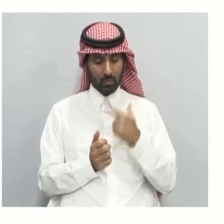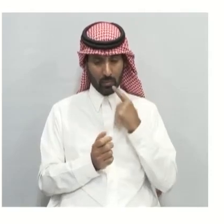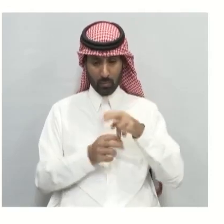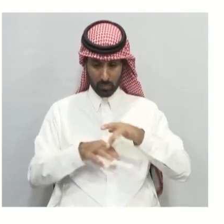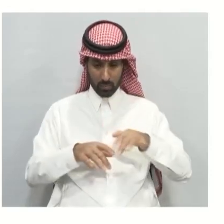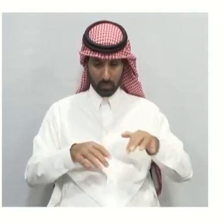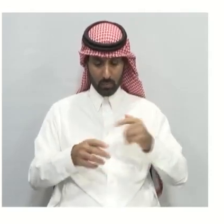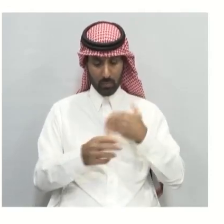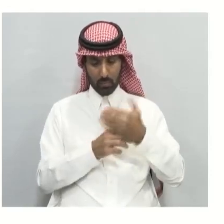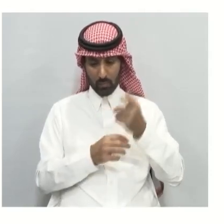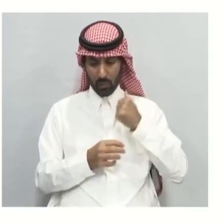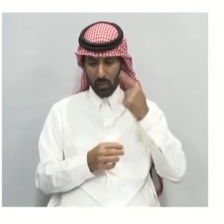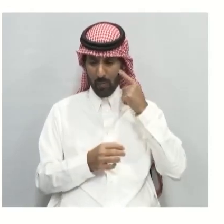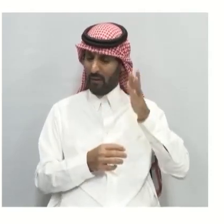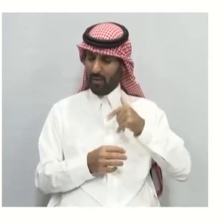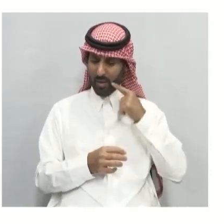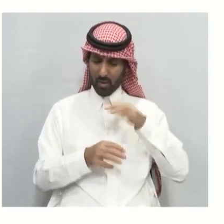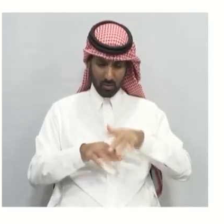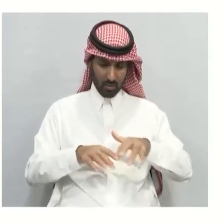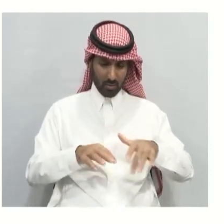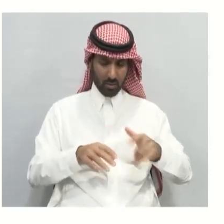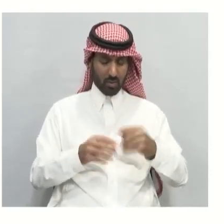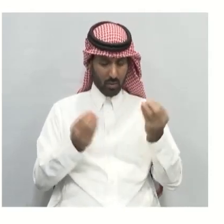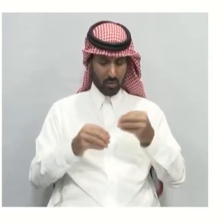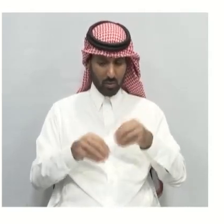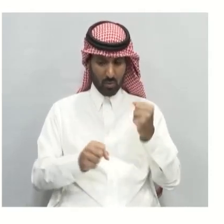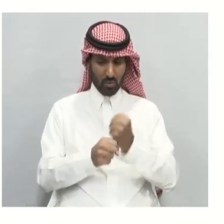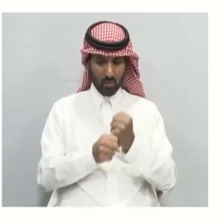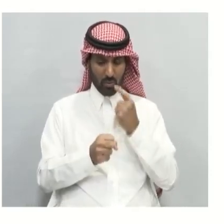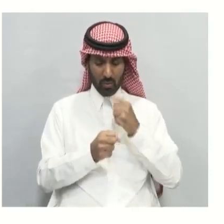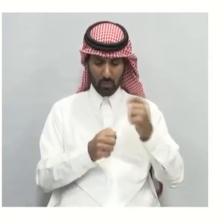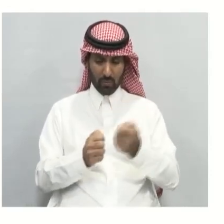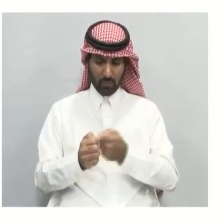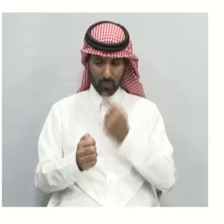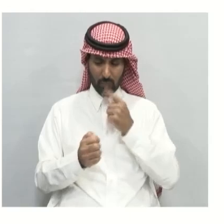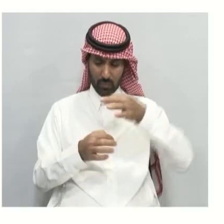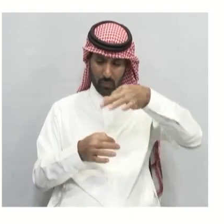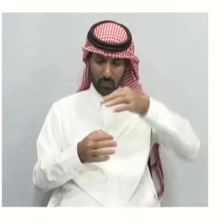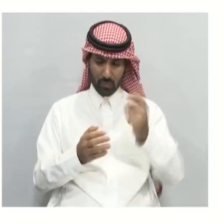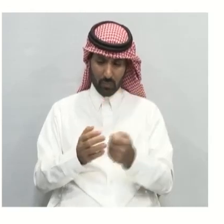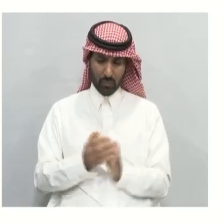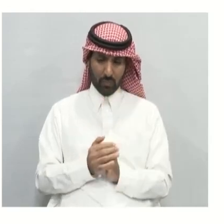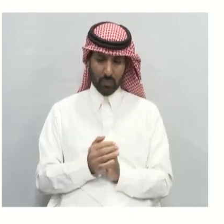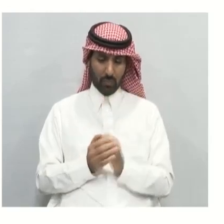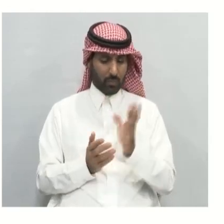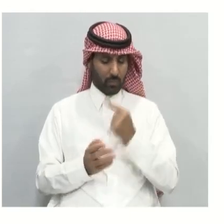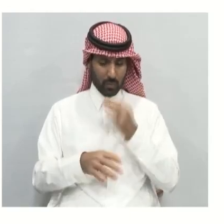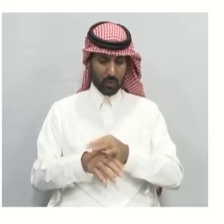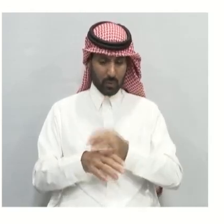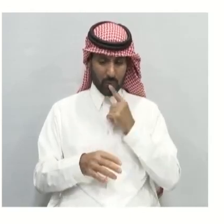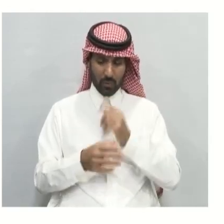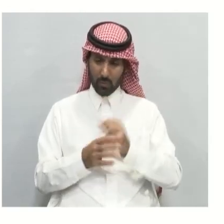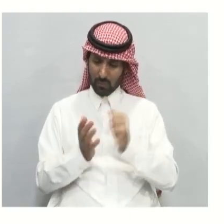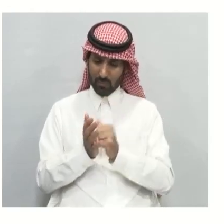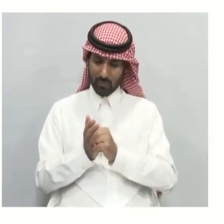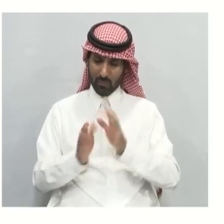Computers. If we didn't have computers, a lot of work would still be done with paper and pencil, and people in their